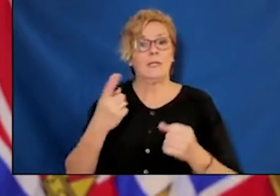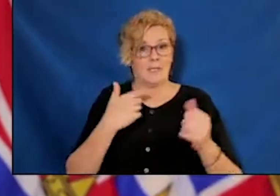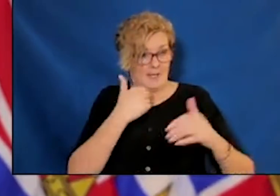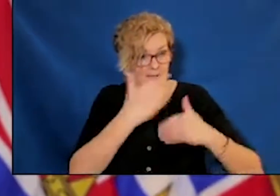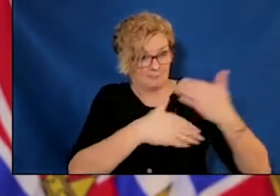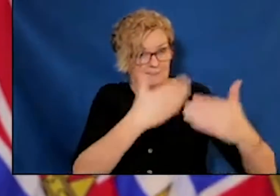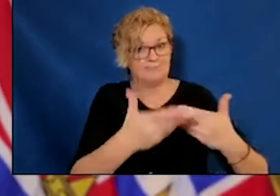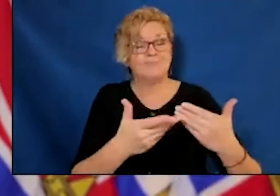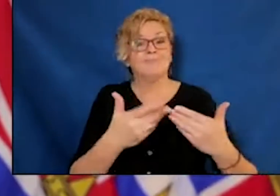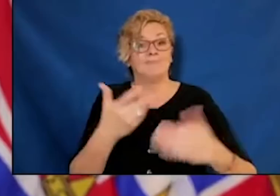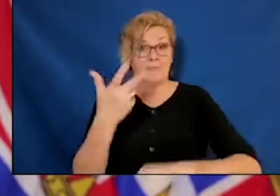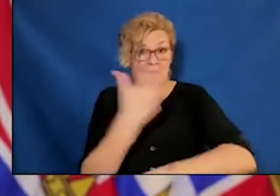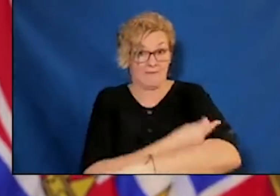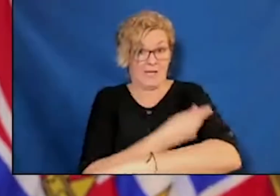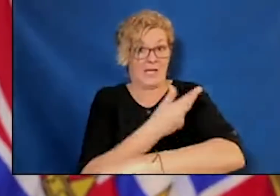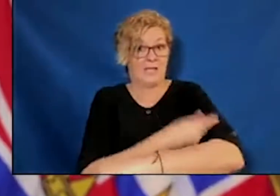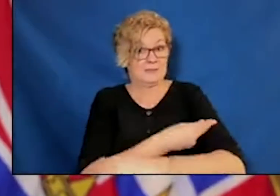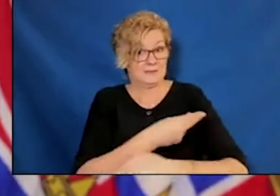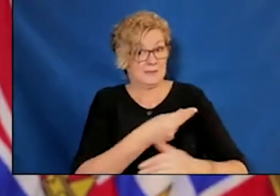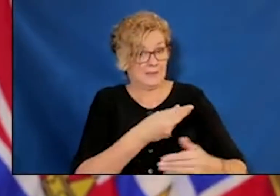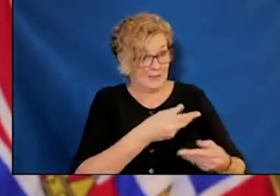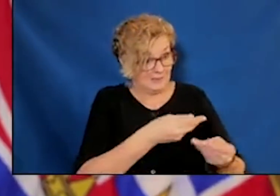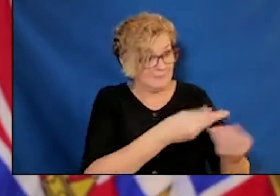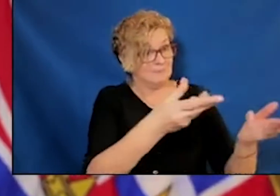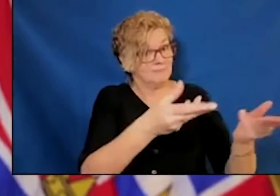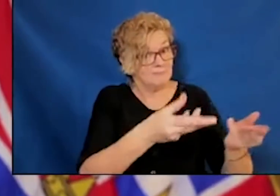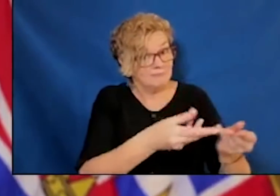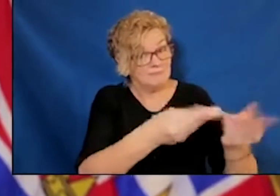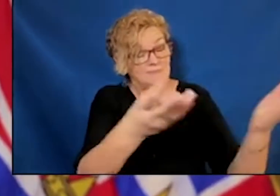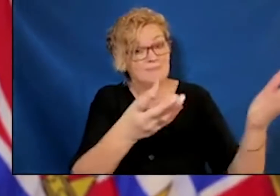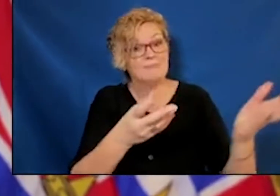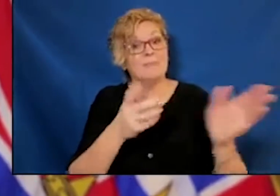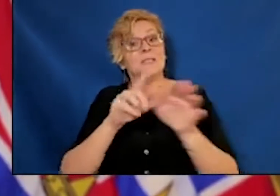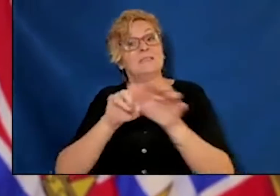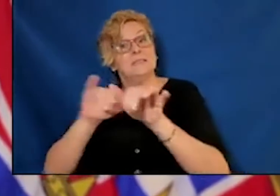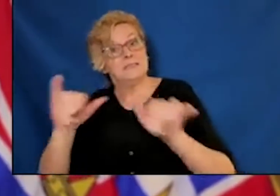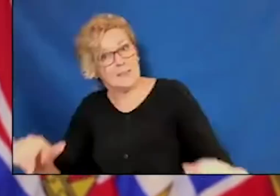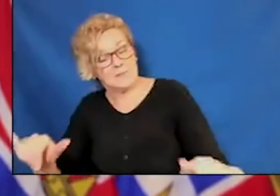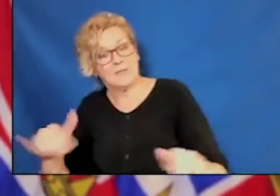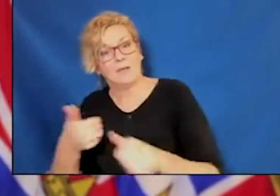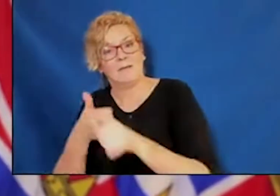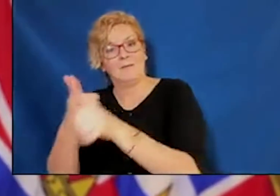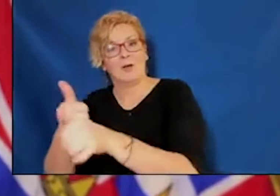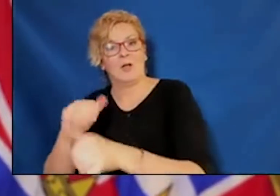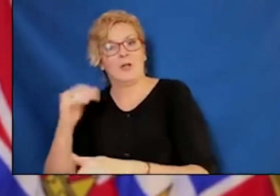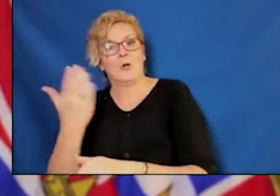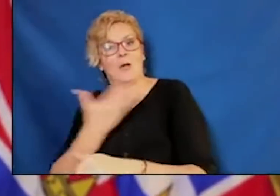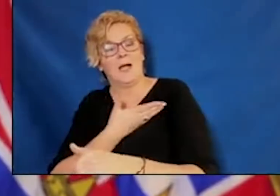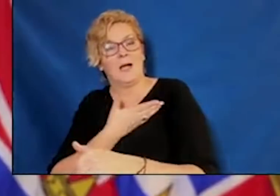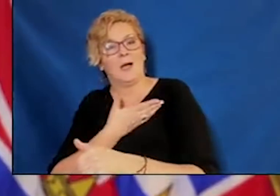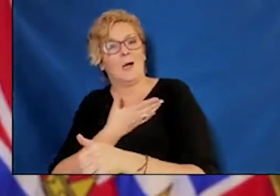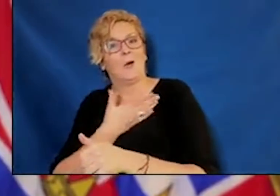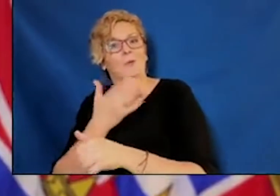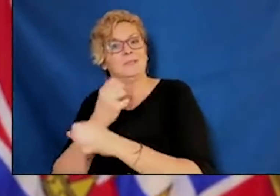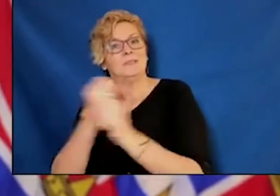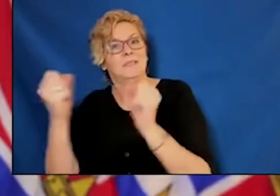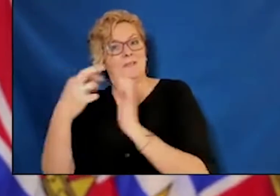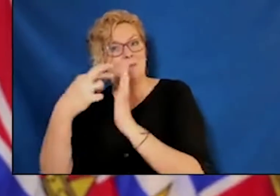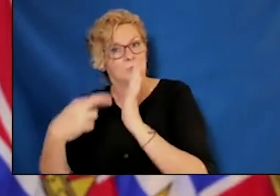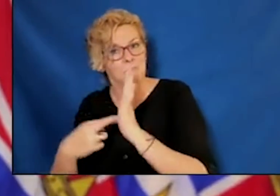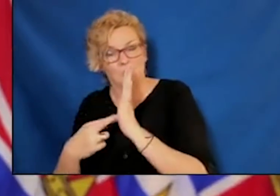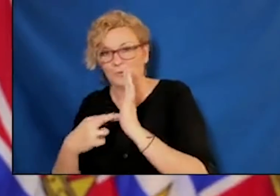to continue for the foreseeable future. We will have more data by next week about coverage rates in the care homes